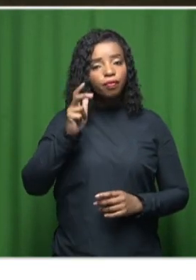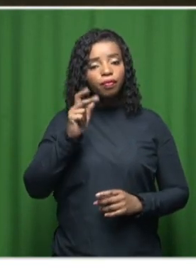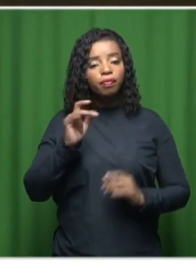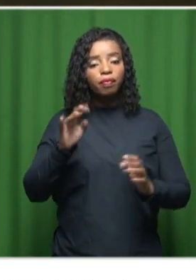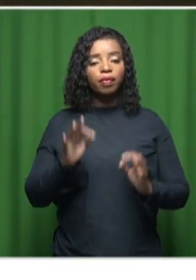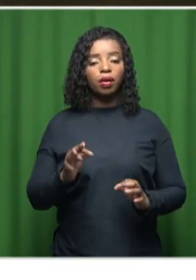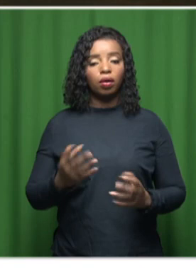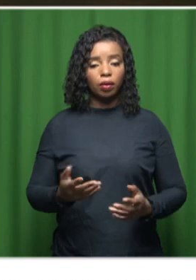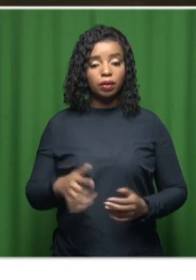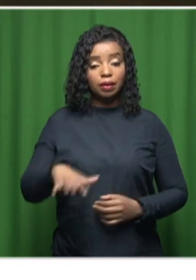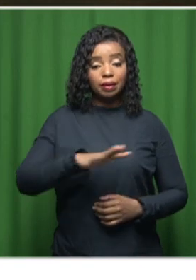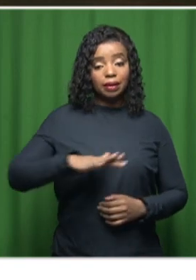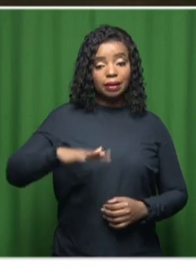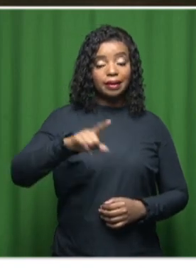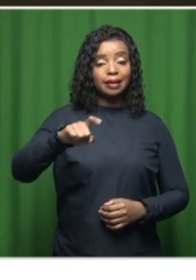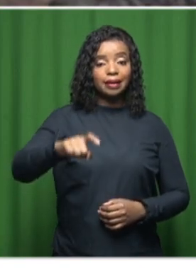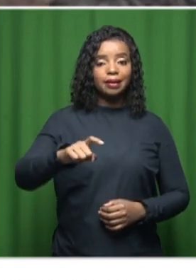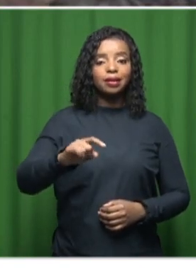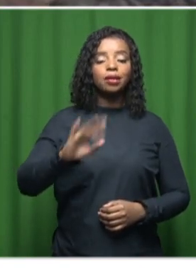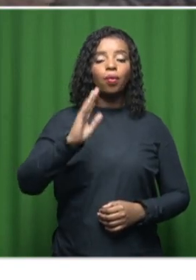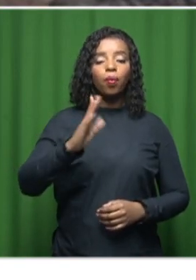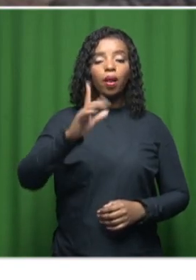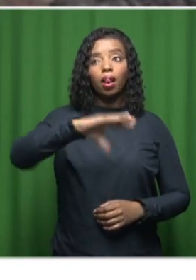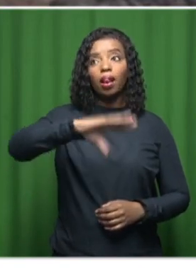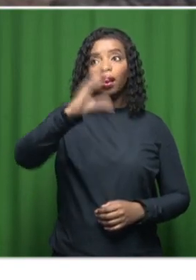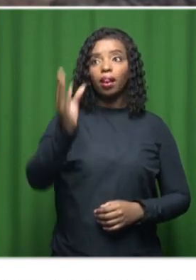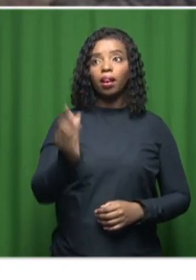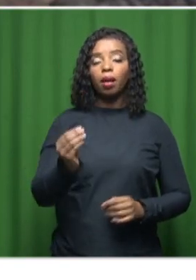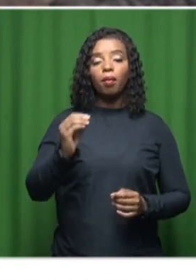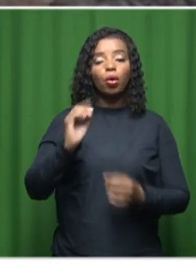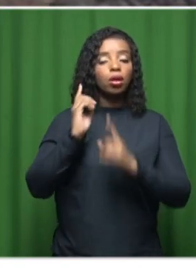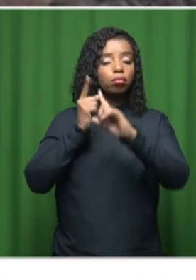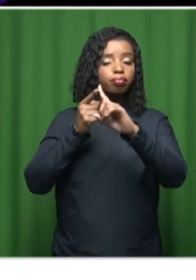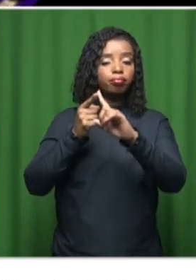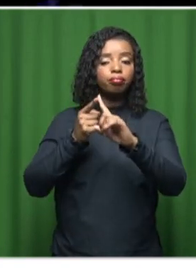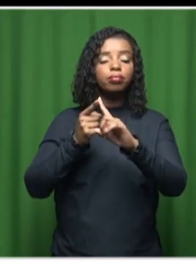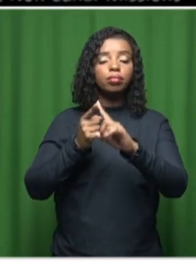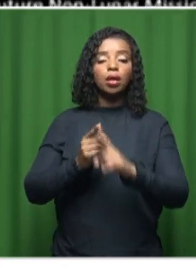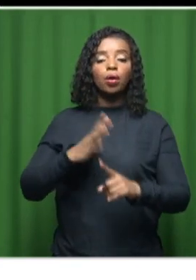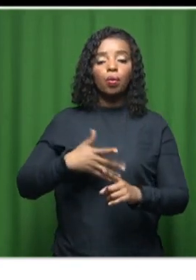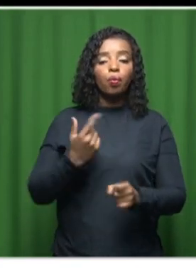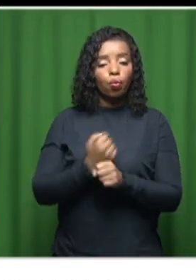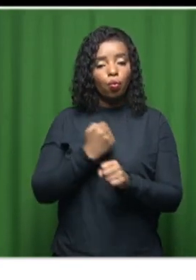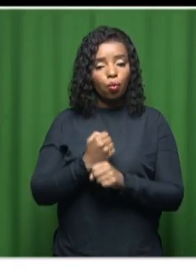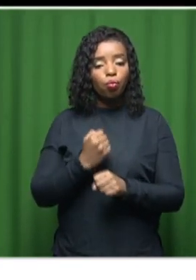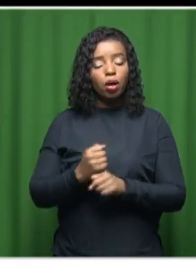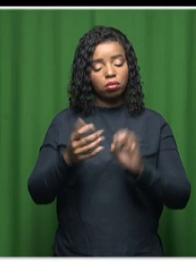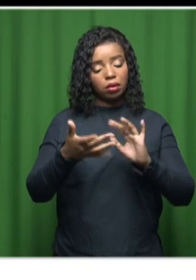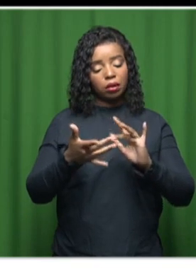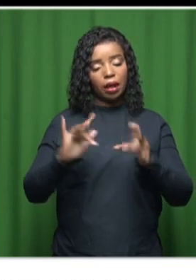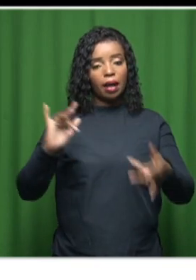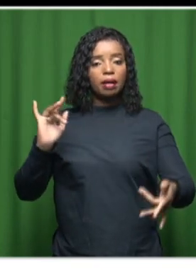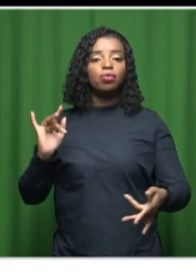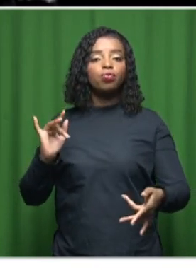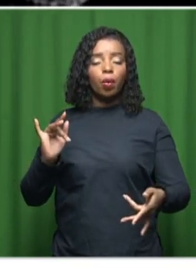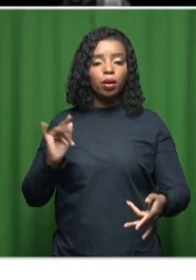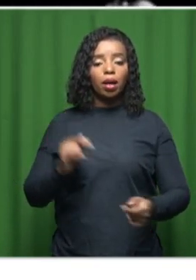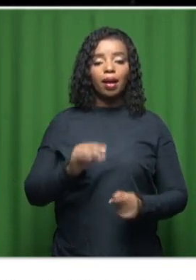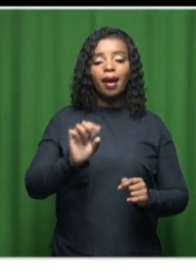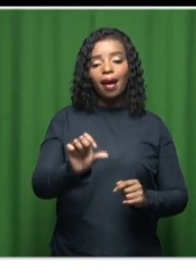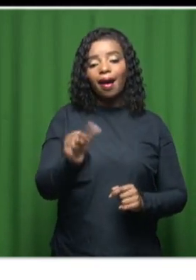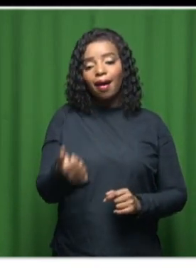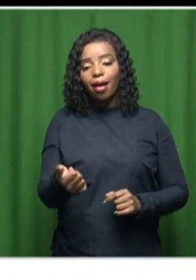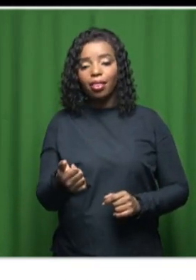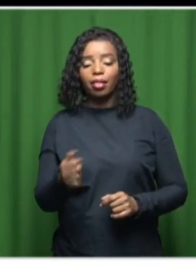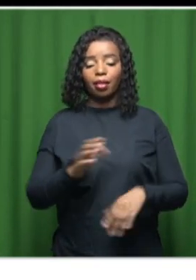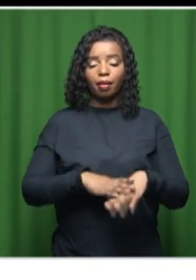will be dedicated primarily to the moon, and it's meant to work in an integrated network with other two existing